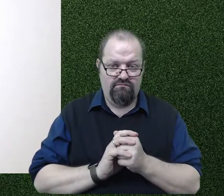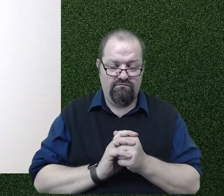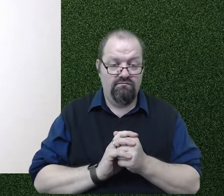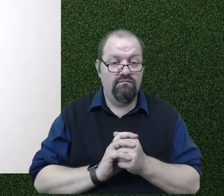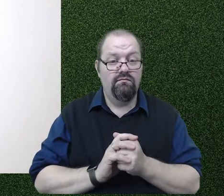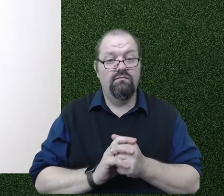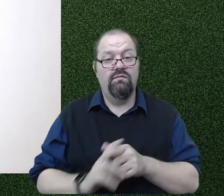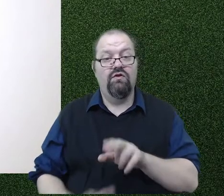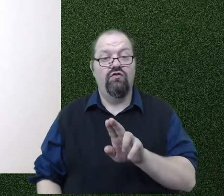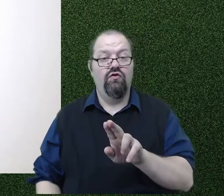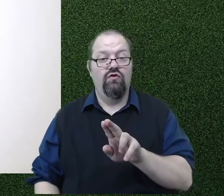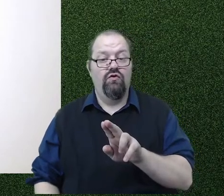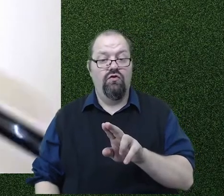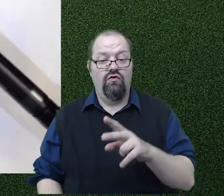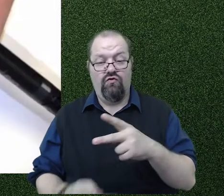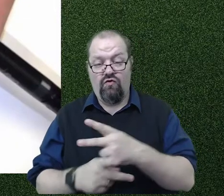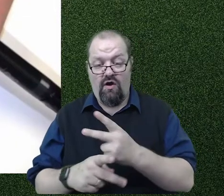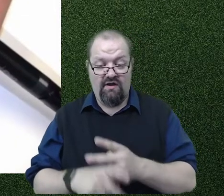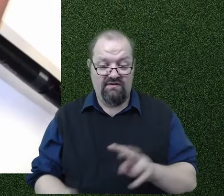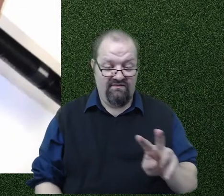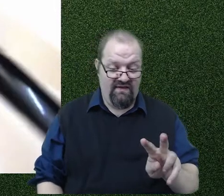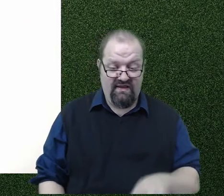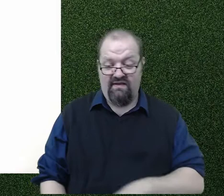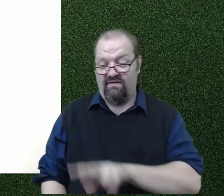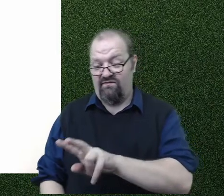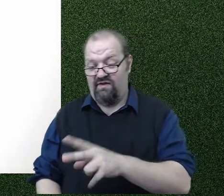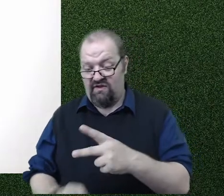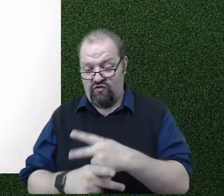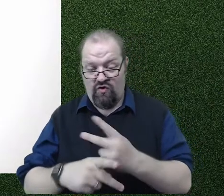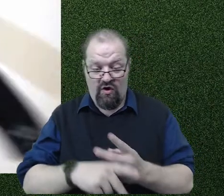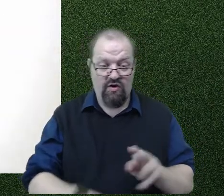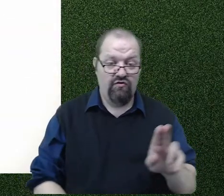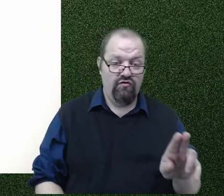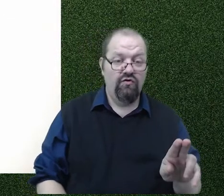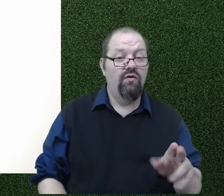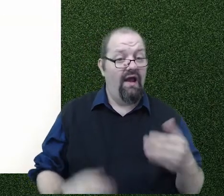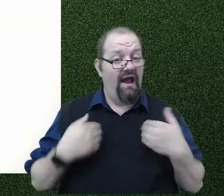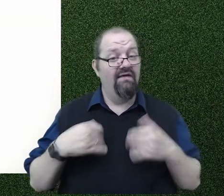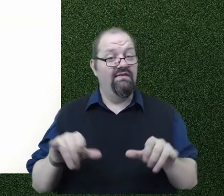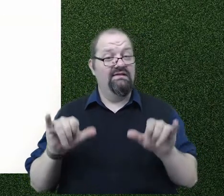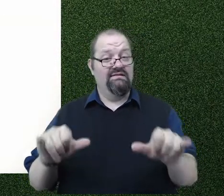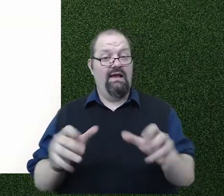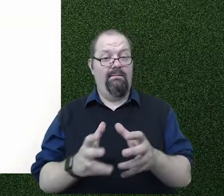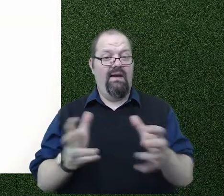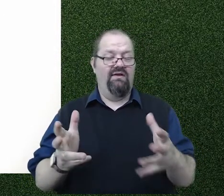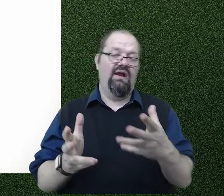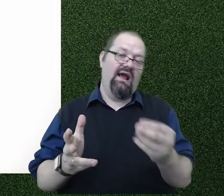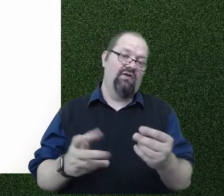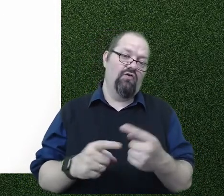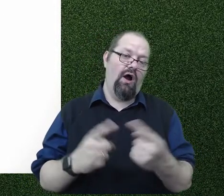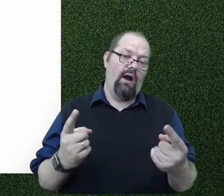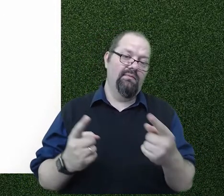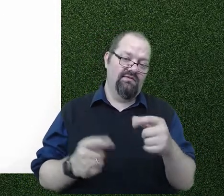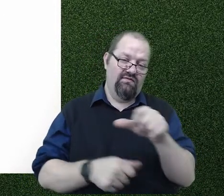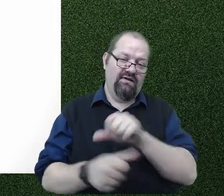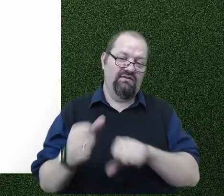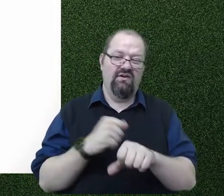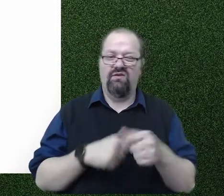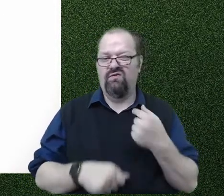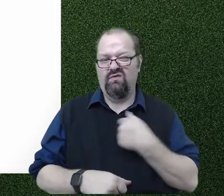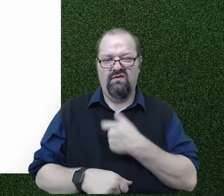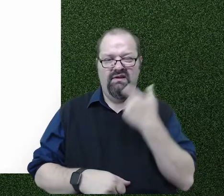U cross V and V cross U have the same magnitude and they're opposites of each other. And we just saw